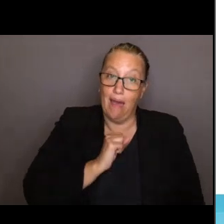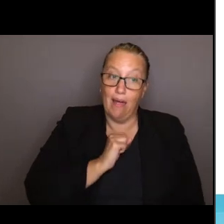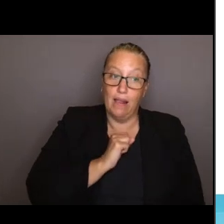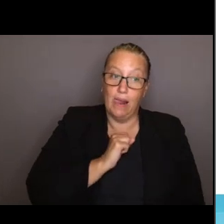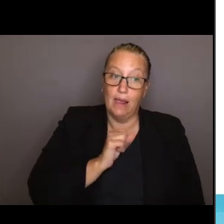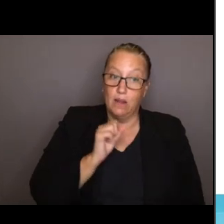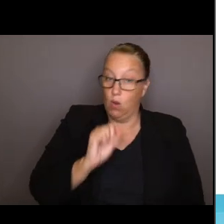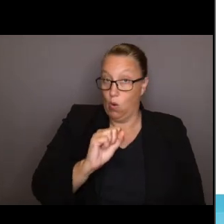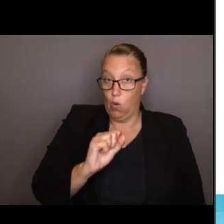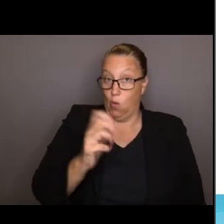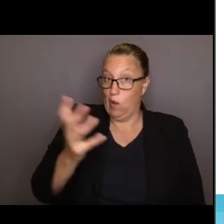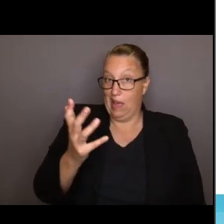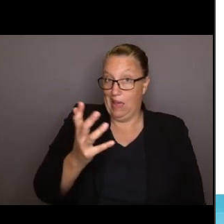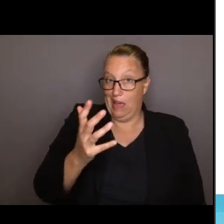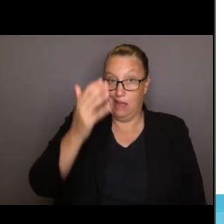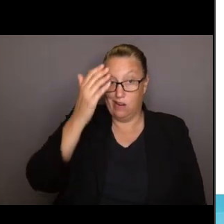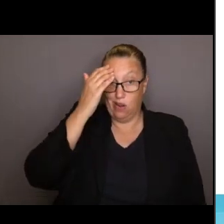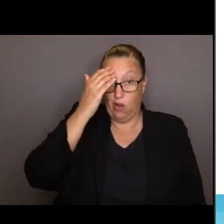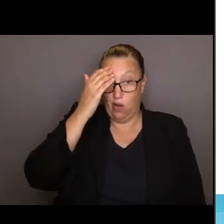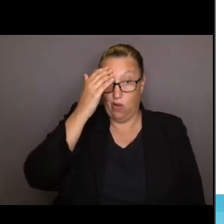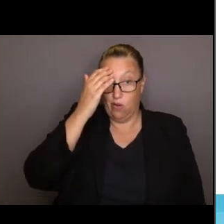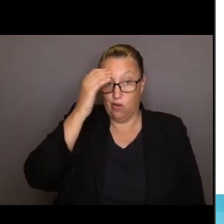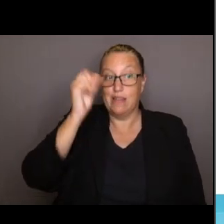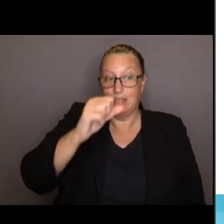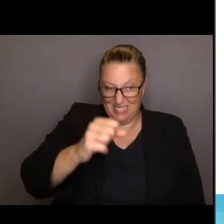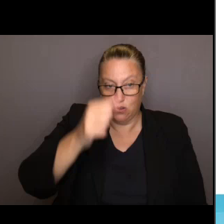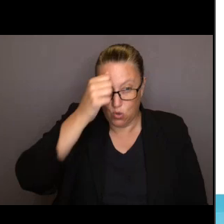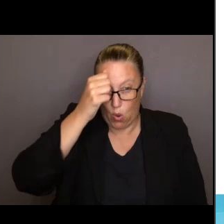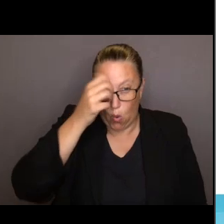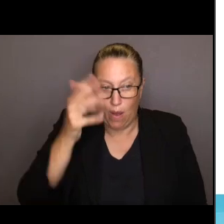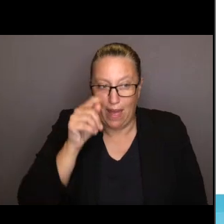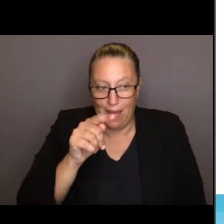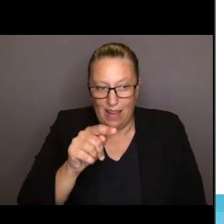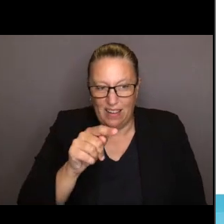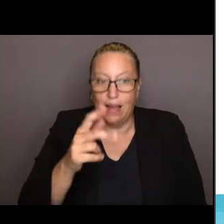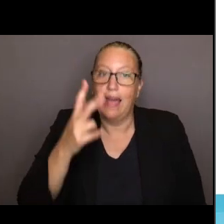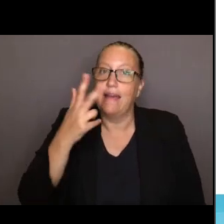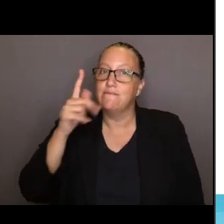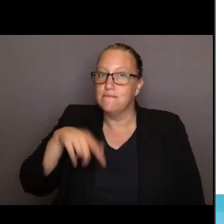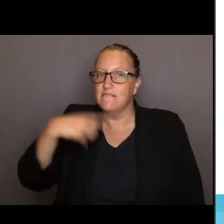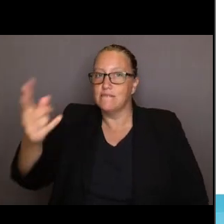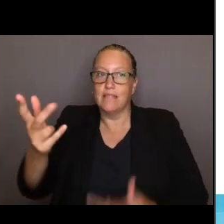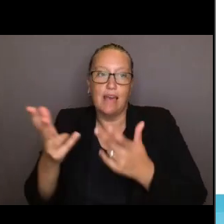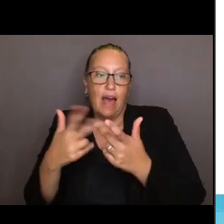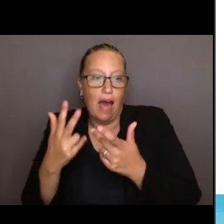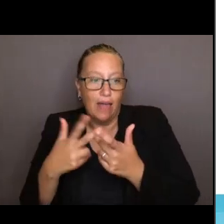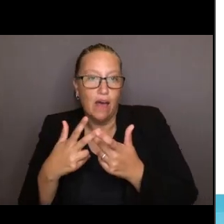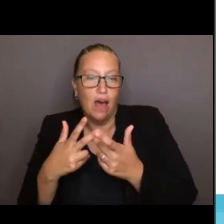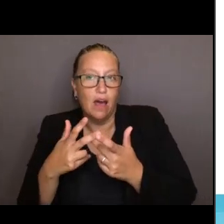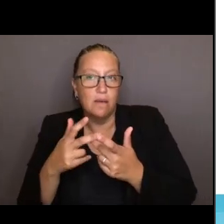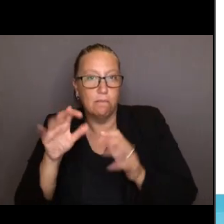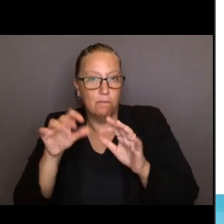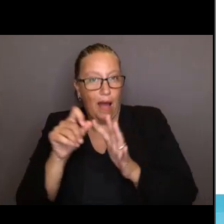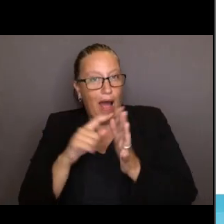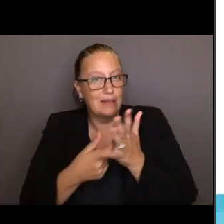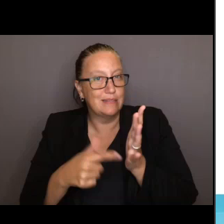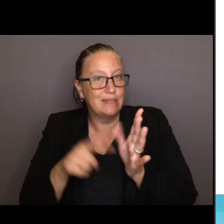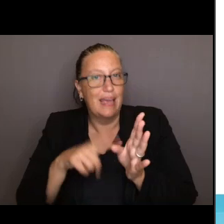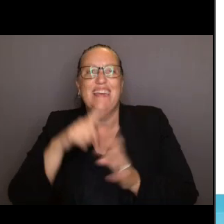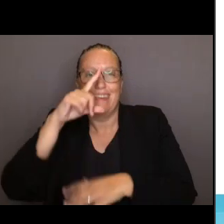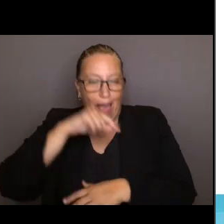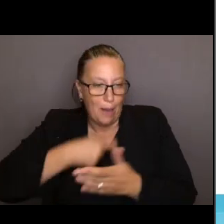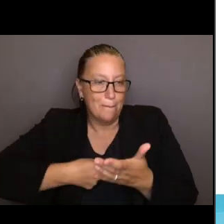whereabouts are known, and if there is a good reason to believe the other party has capacity to pay child support or child maintenance, as